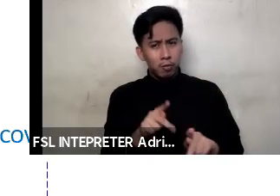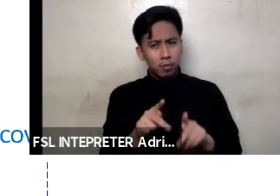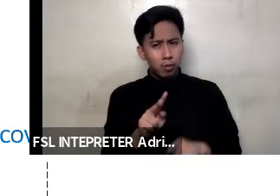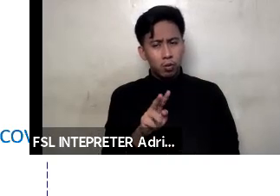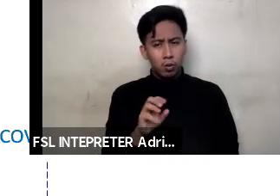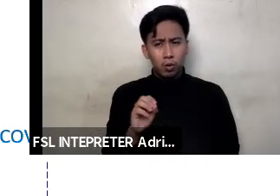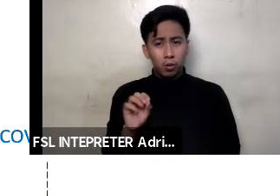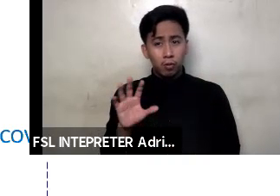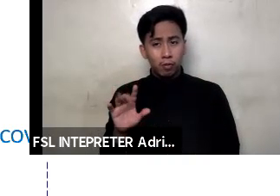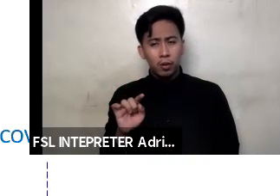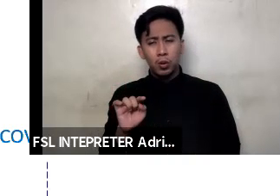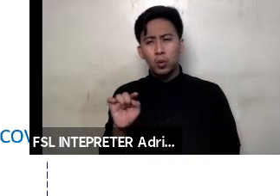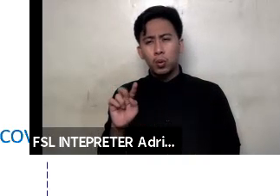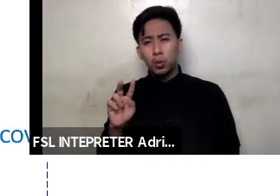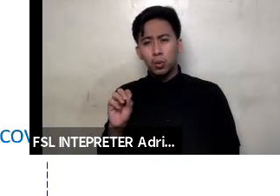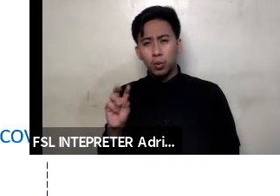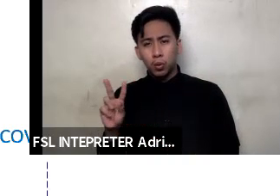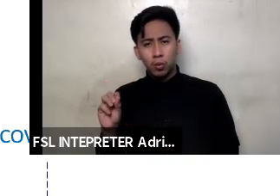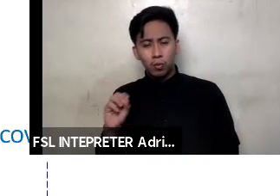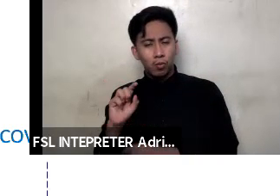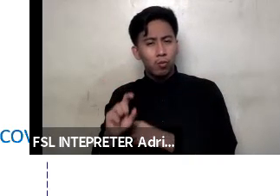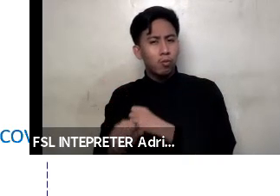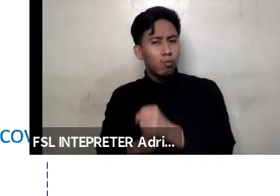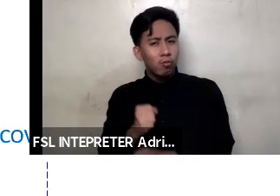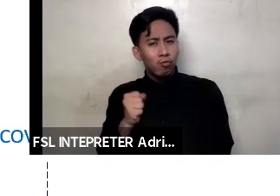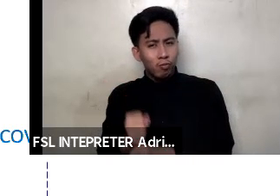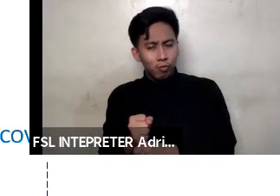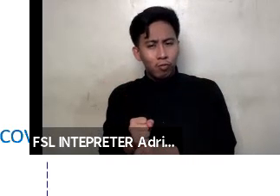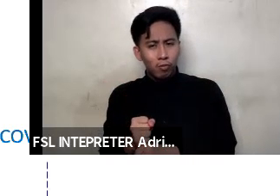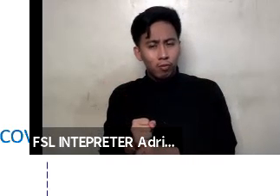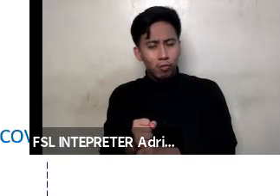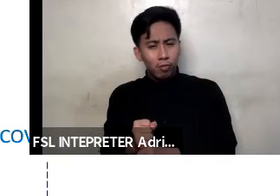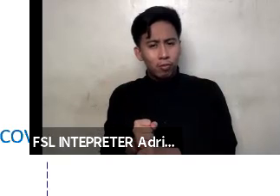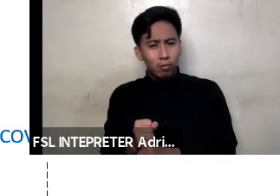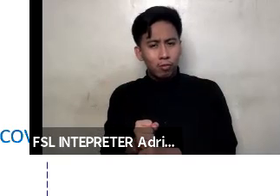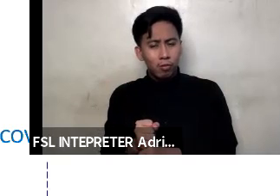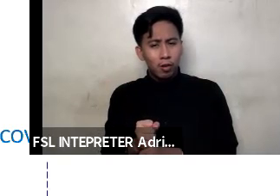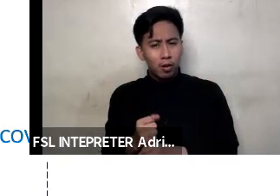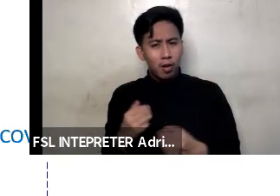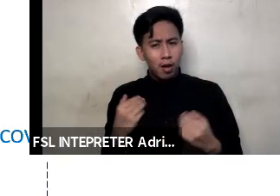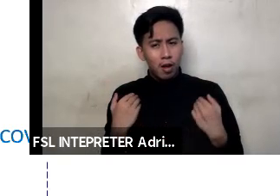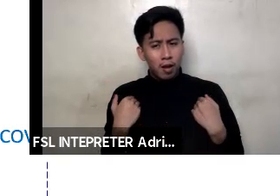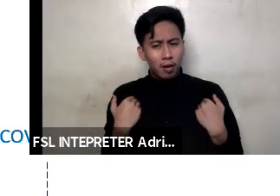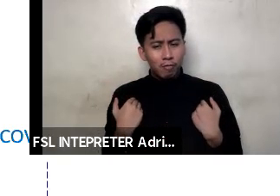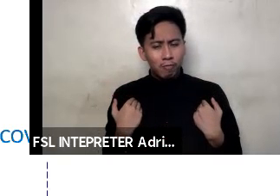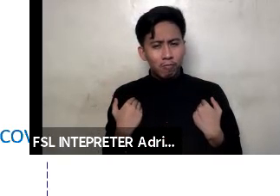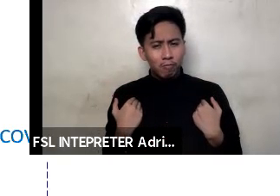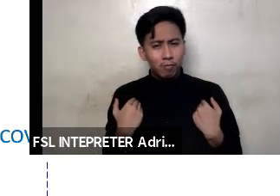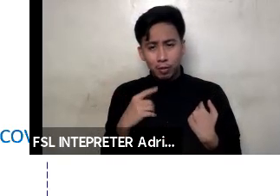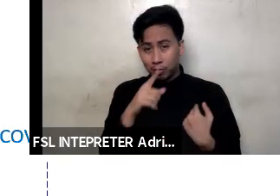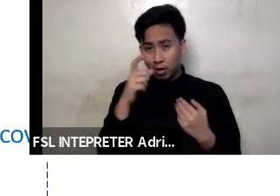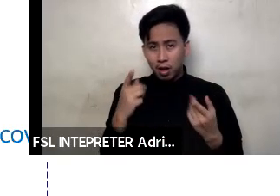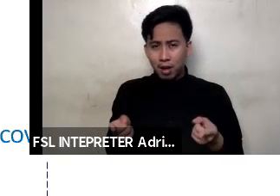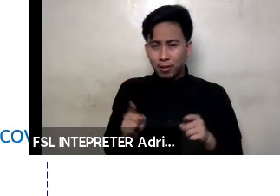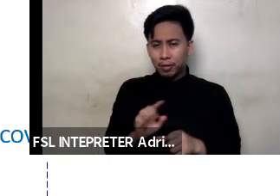until 2020 has literally dropped actually up to the middle of 2018 and 2019. Not until because of the pandemic,